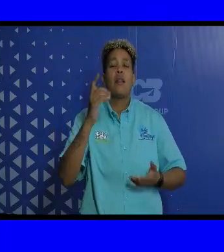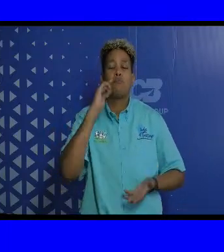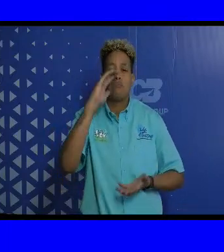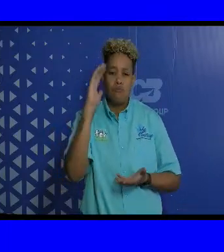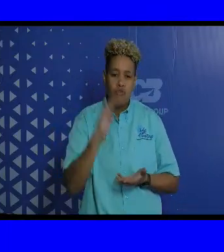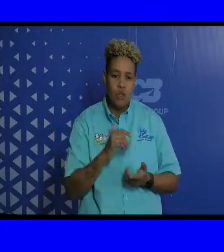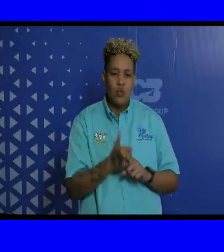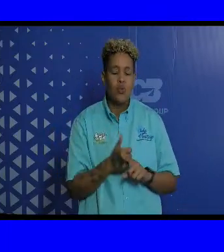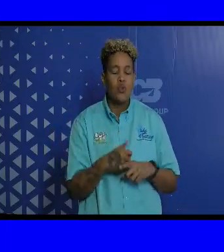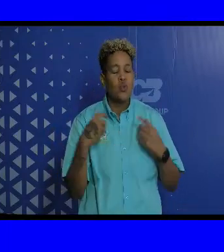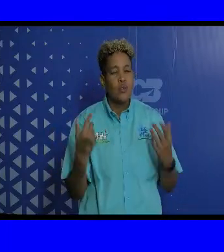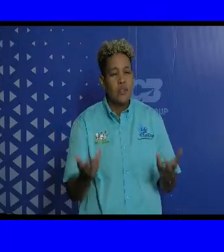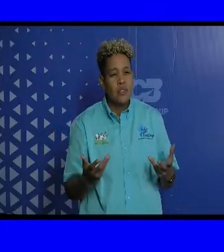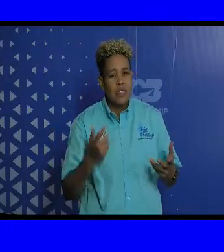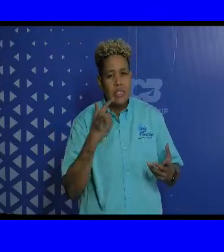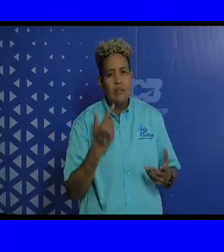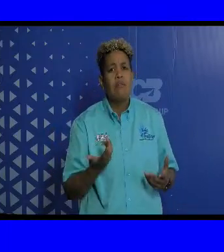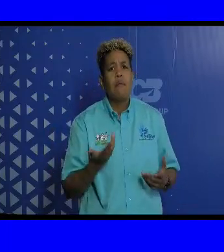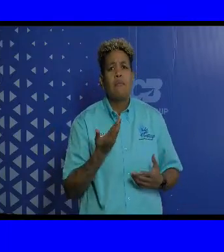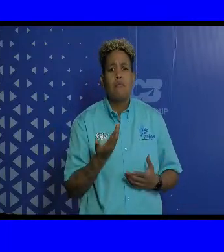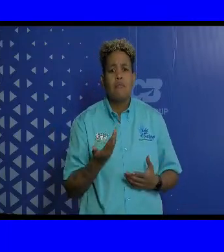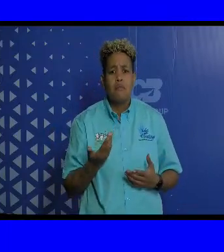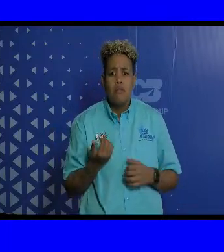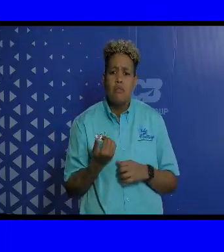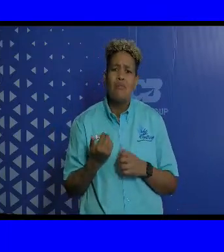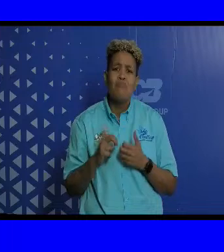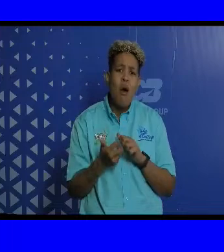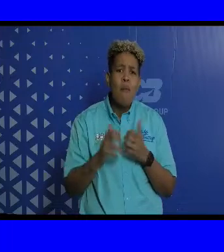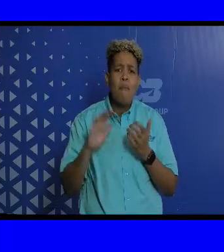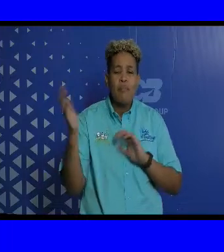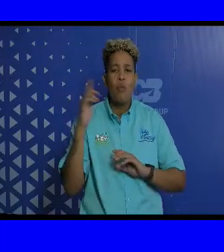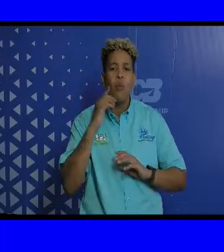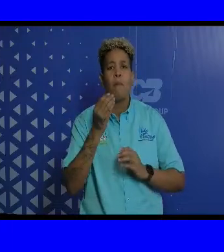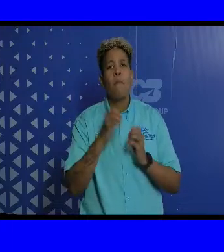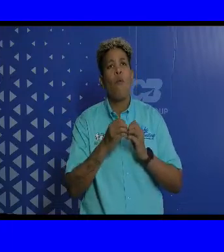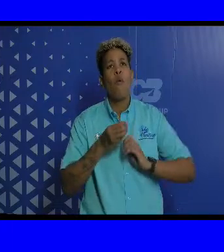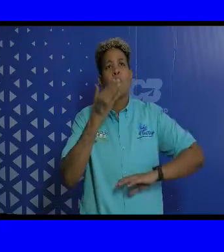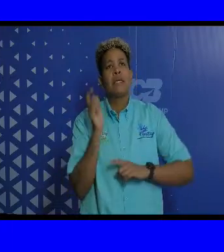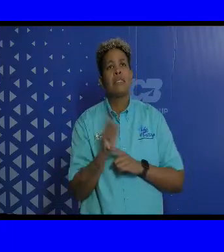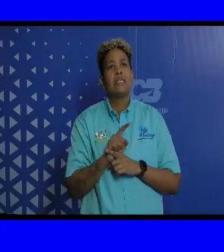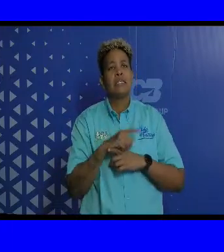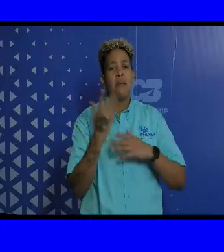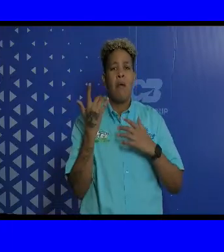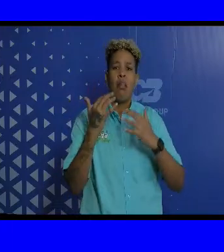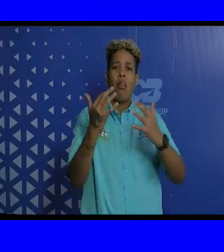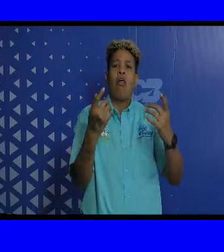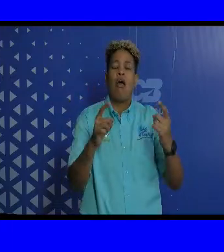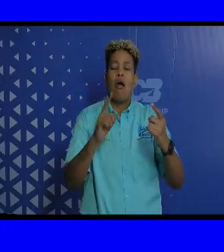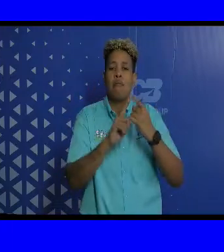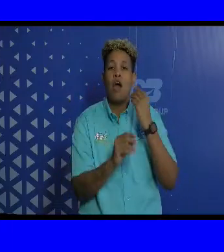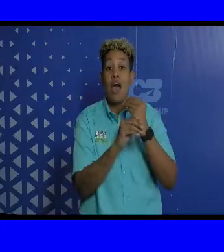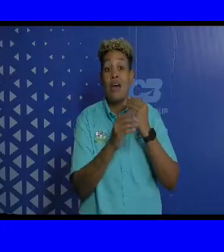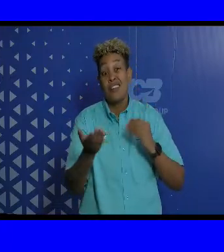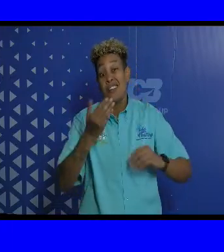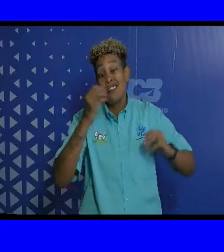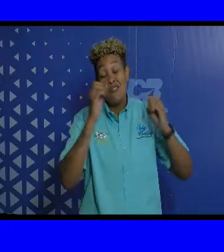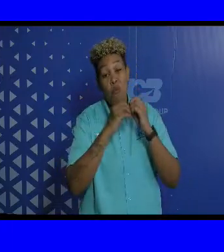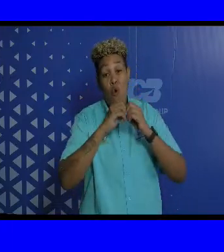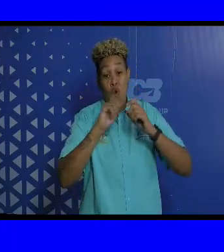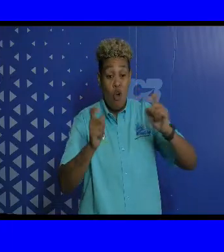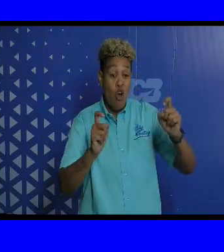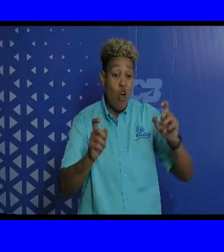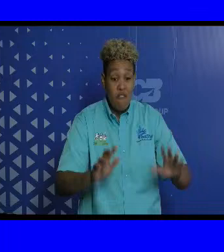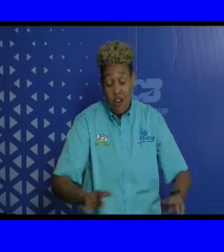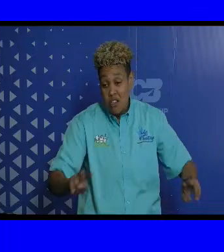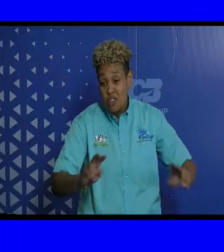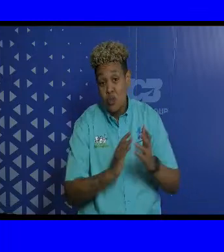redound to better discipline and implicitly a bit more